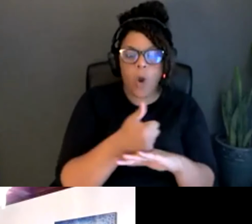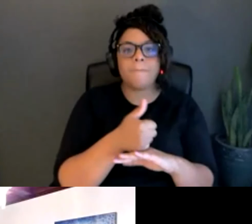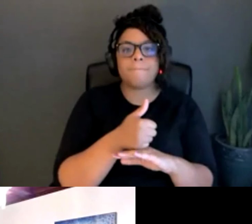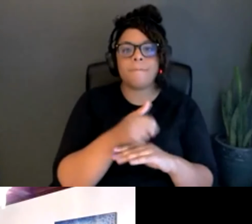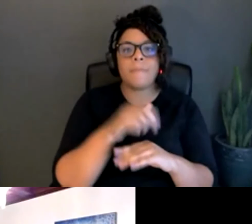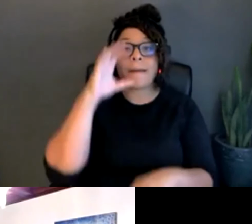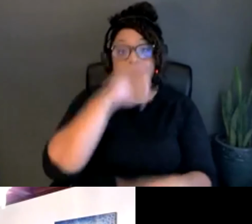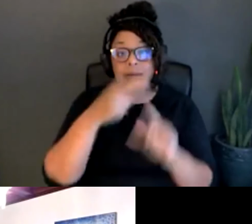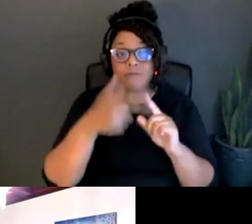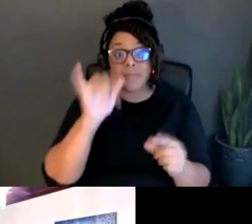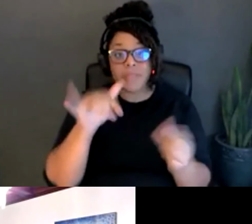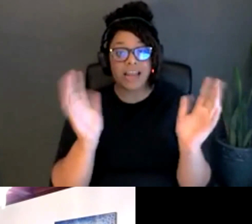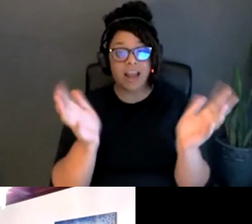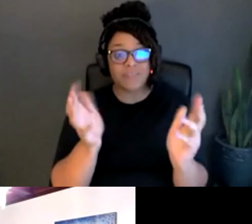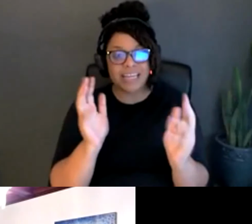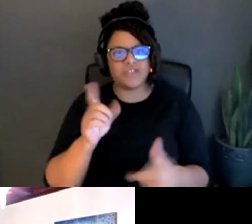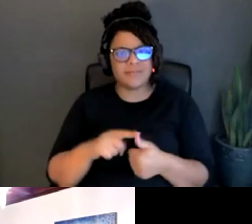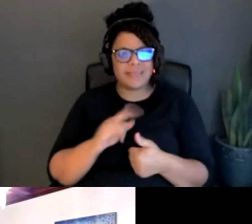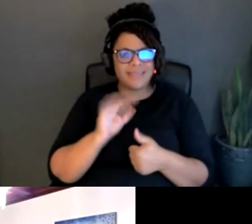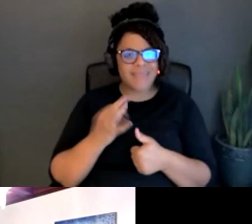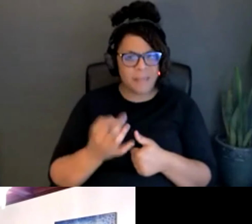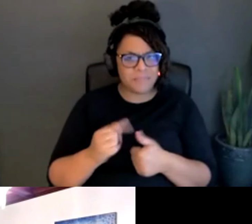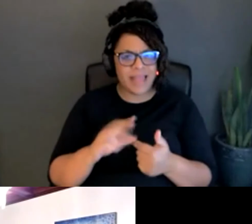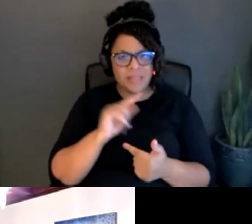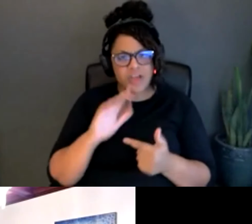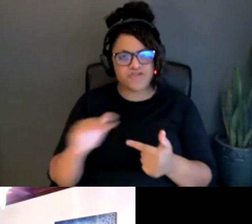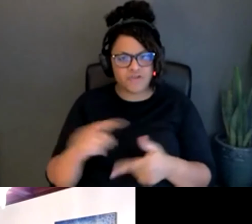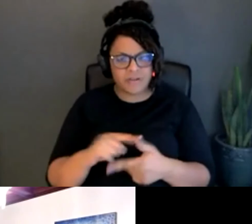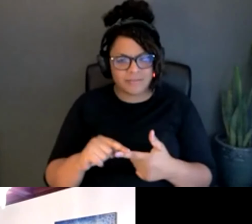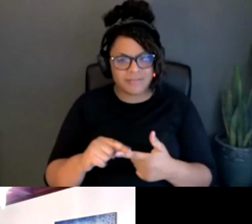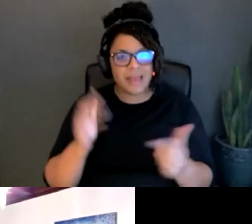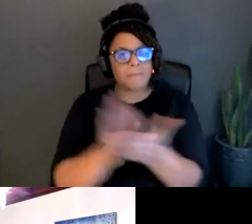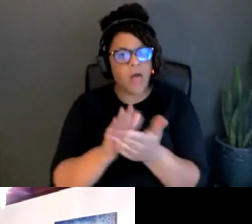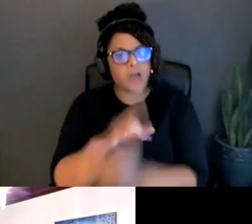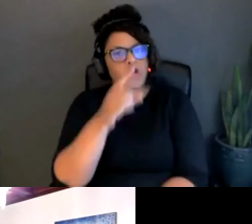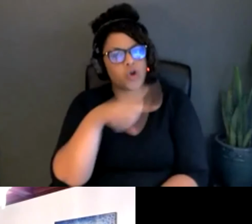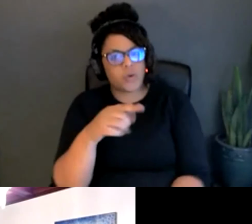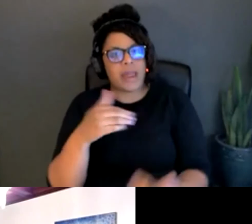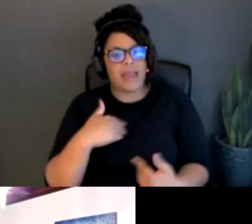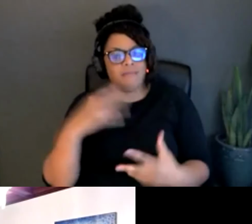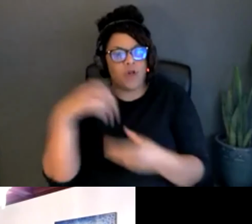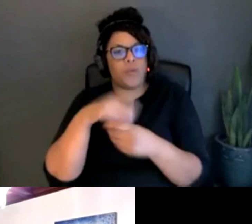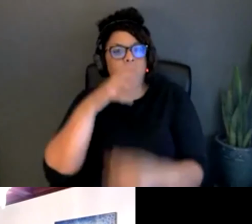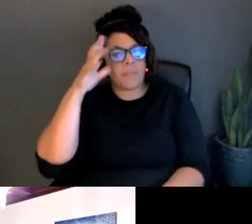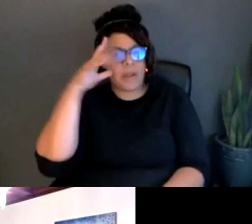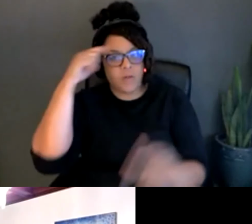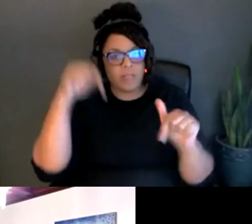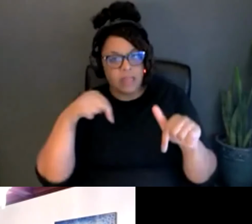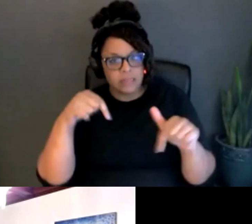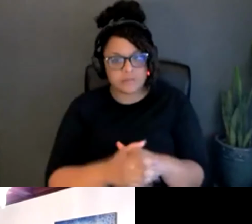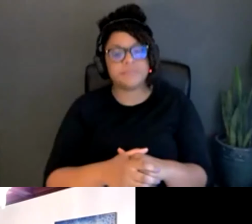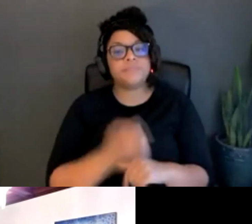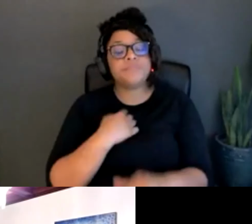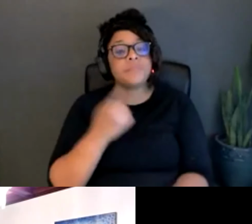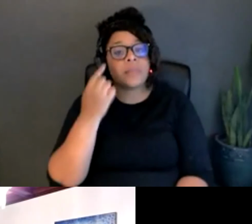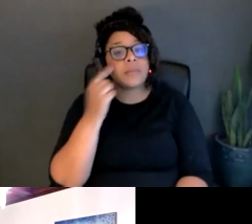dialogue are the voices of families and children. And so I applaud you for being inclusive in that regard. I think they do